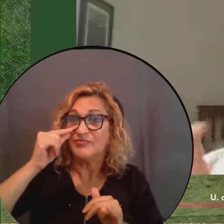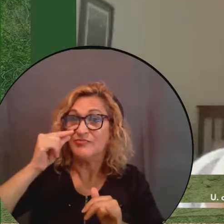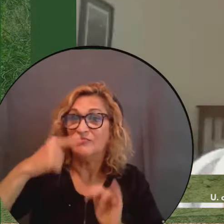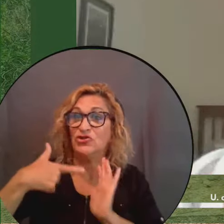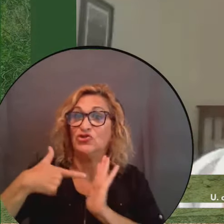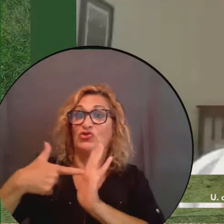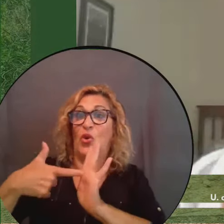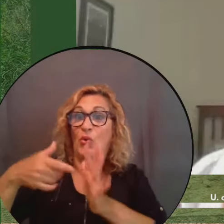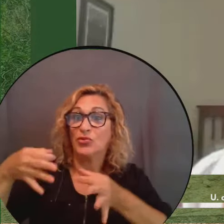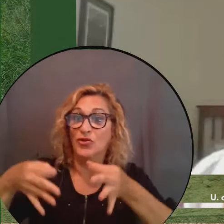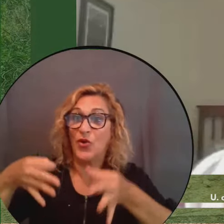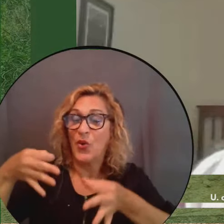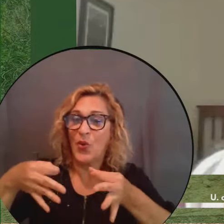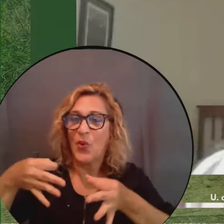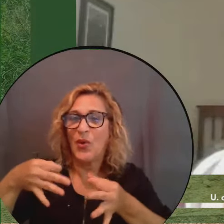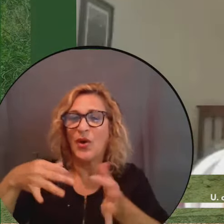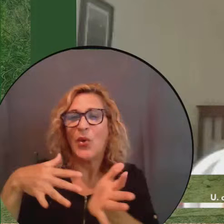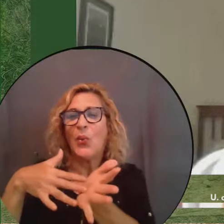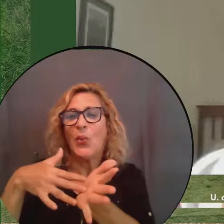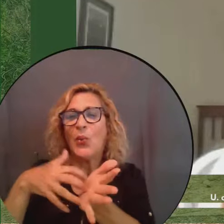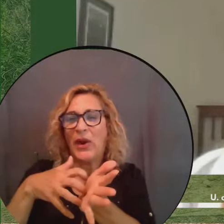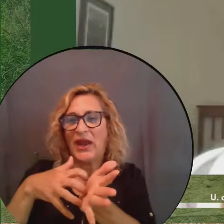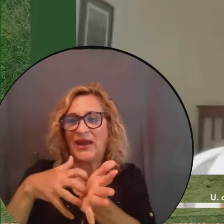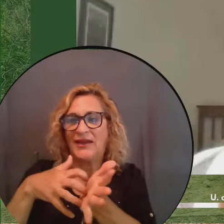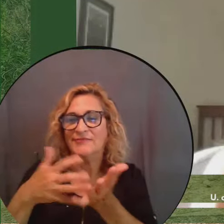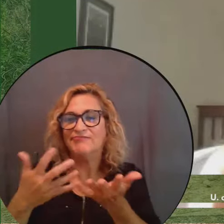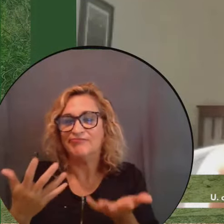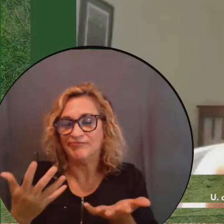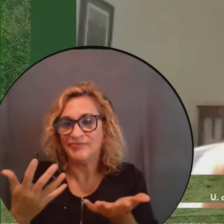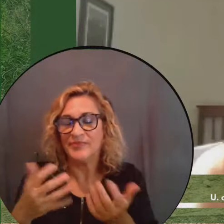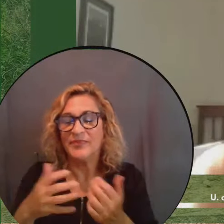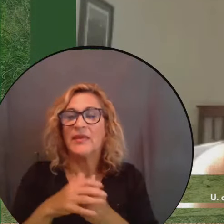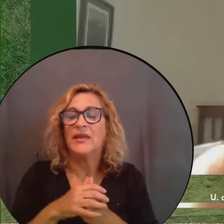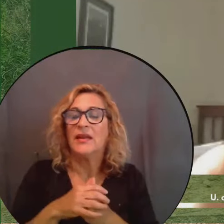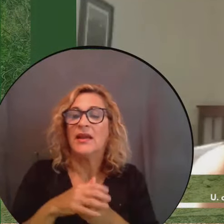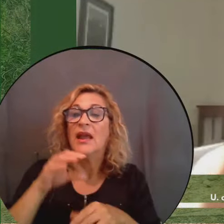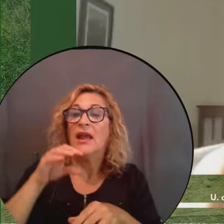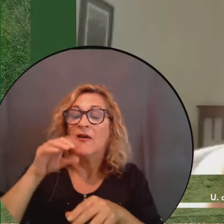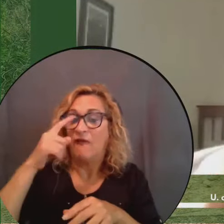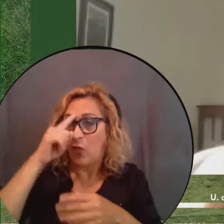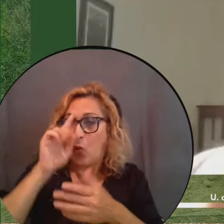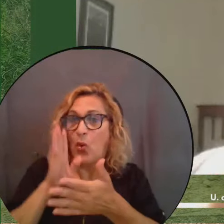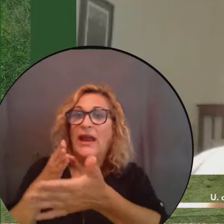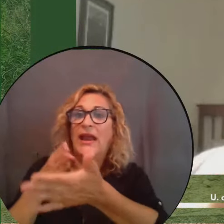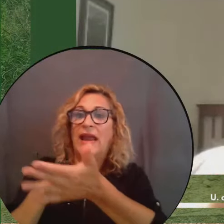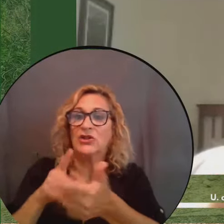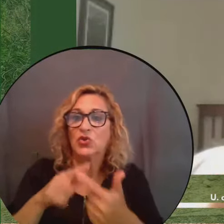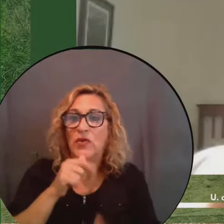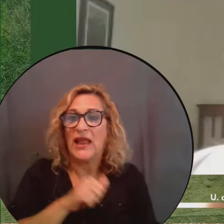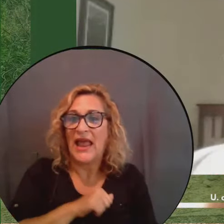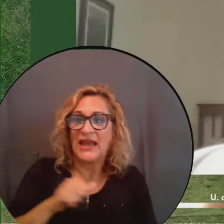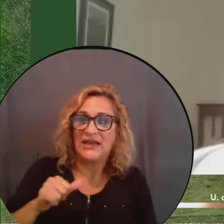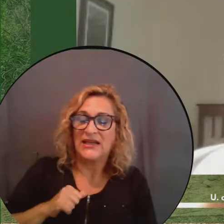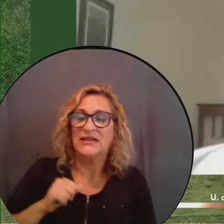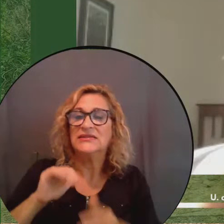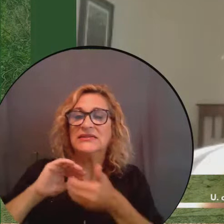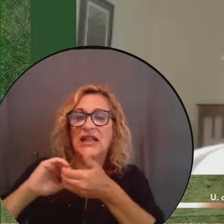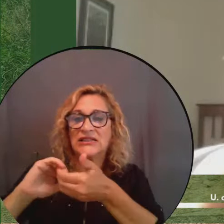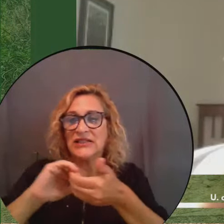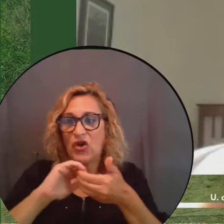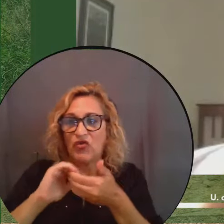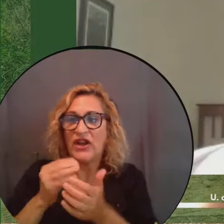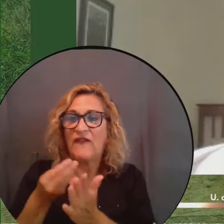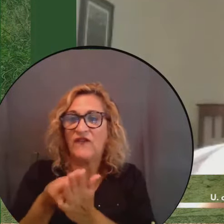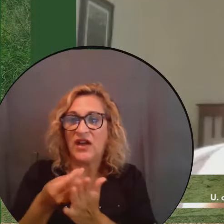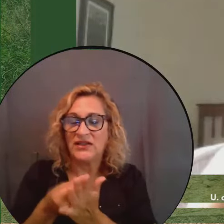much meat on the bones, as the judge put it in the Atlanta Solidarity Fund. If we could move to the slide